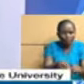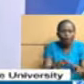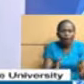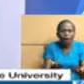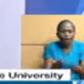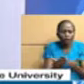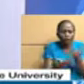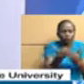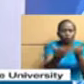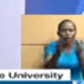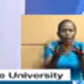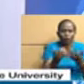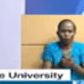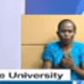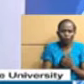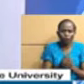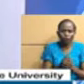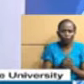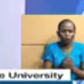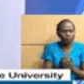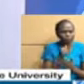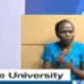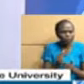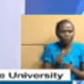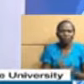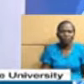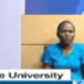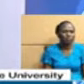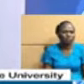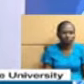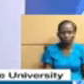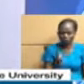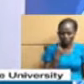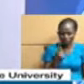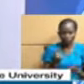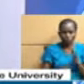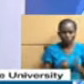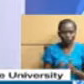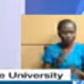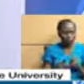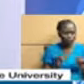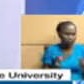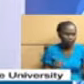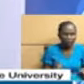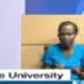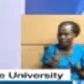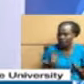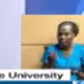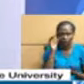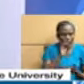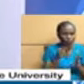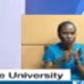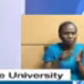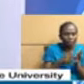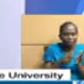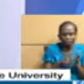take us, so that we don't find ourselves in this situation. People are trying to scavenge for beans. They're